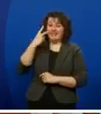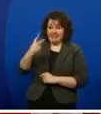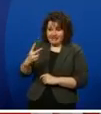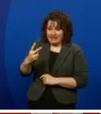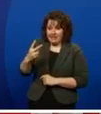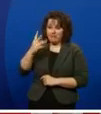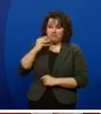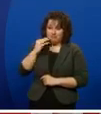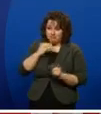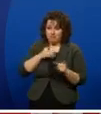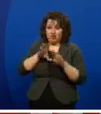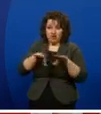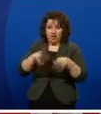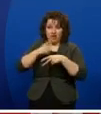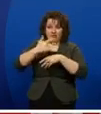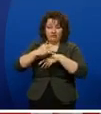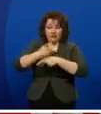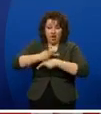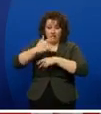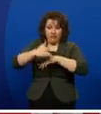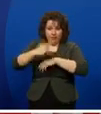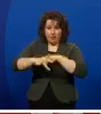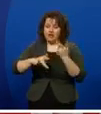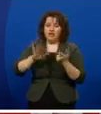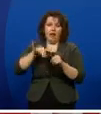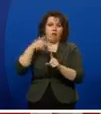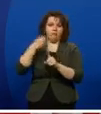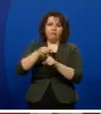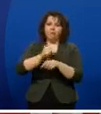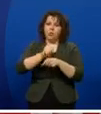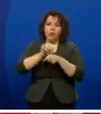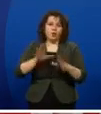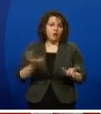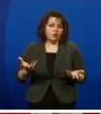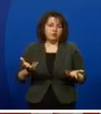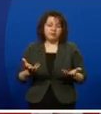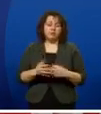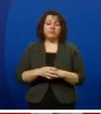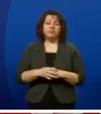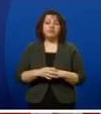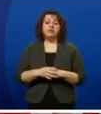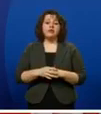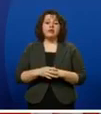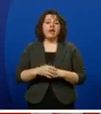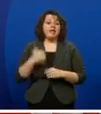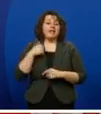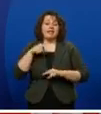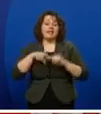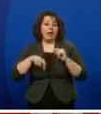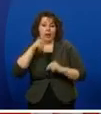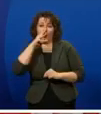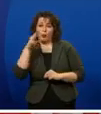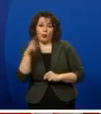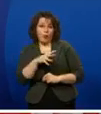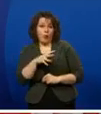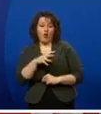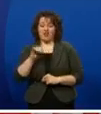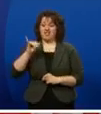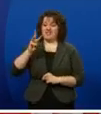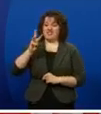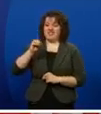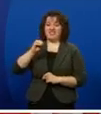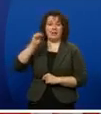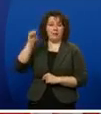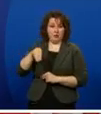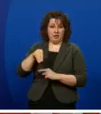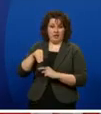child care availability directly impacts our workforce. We also cannot ignore that 60%